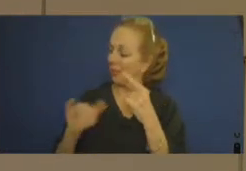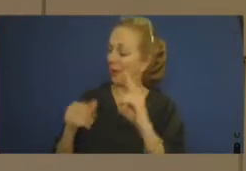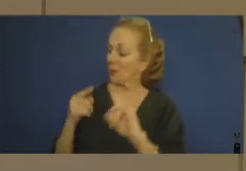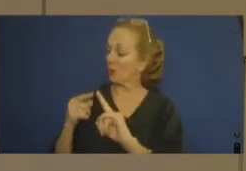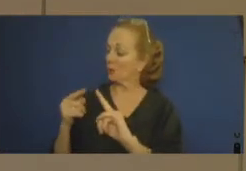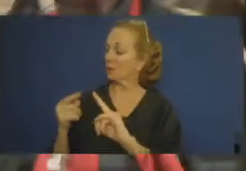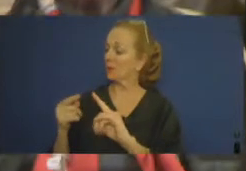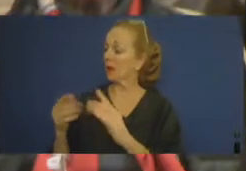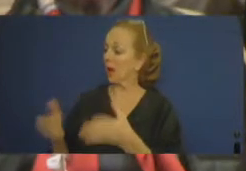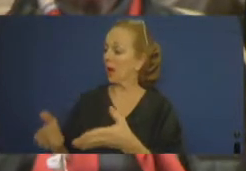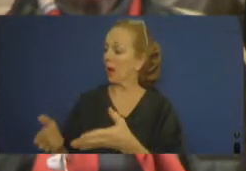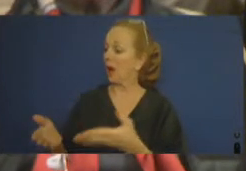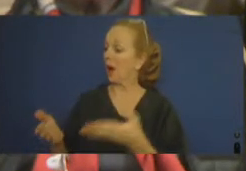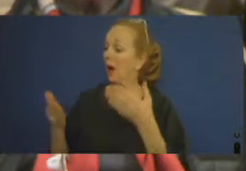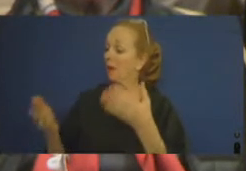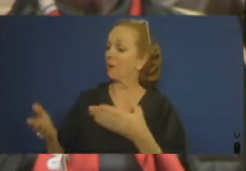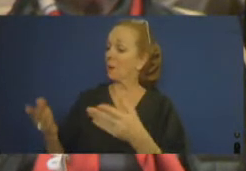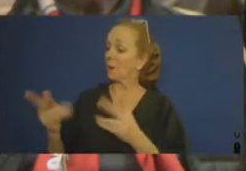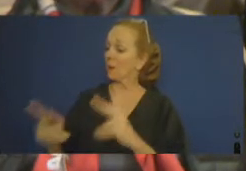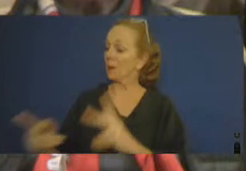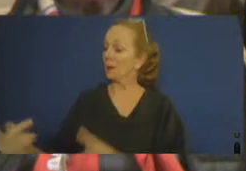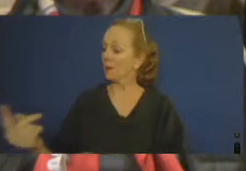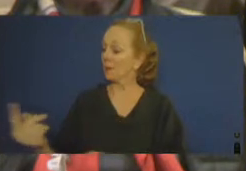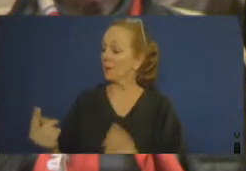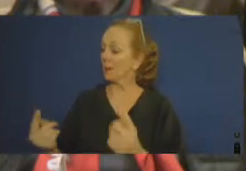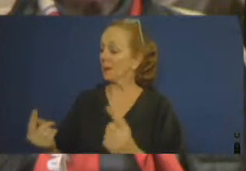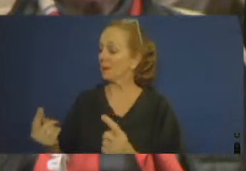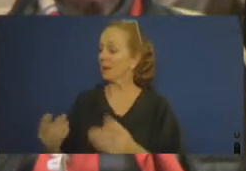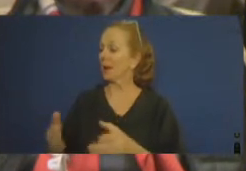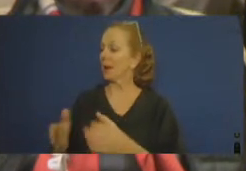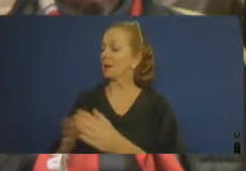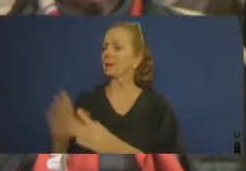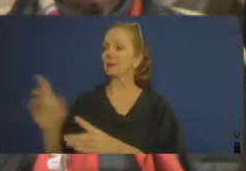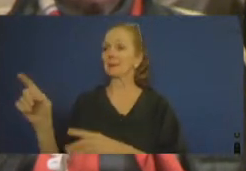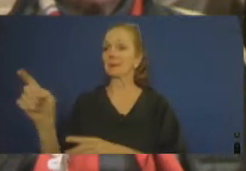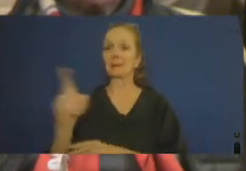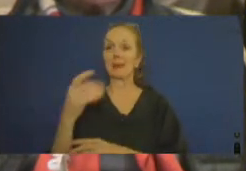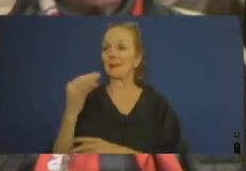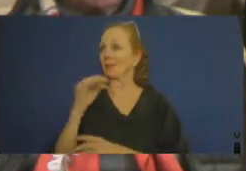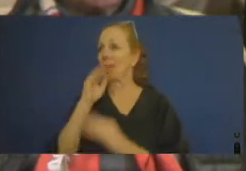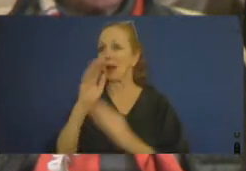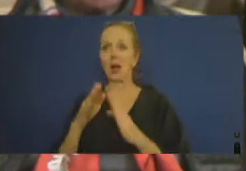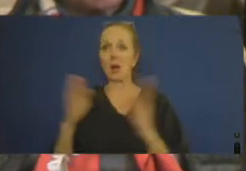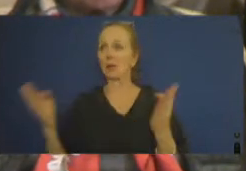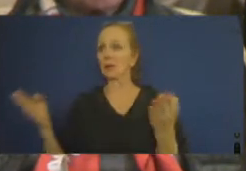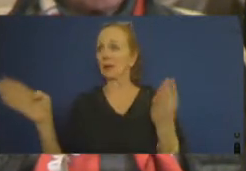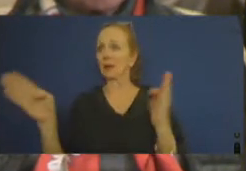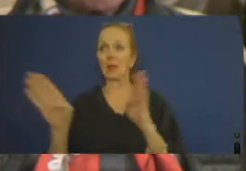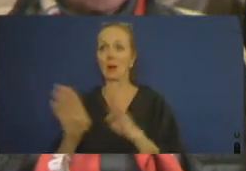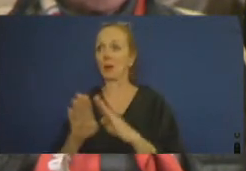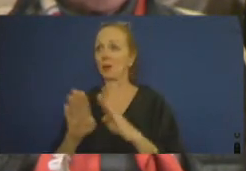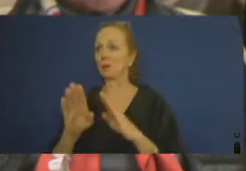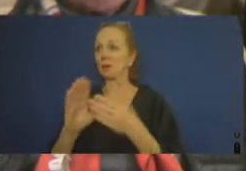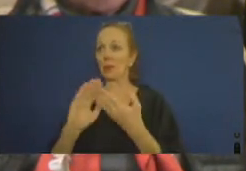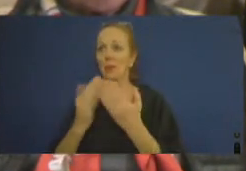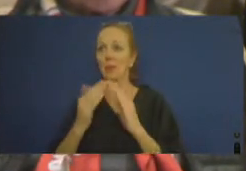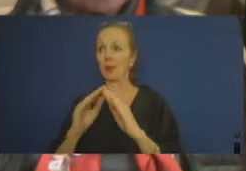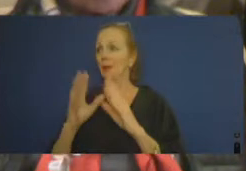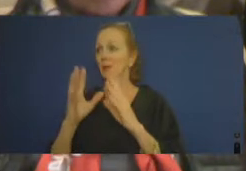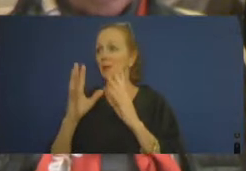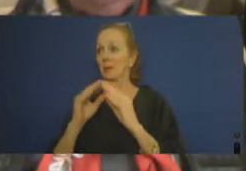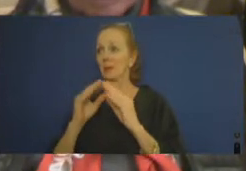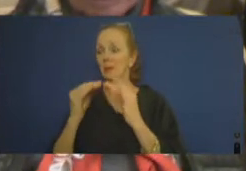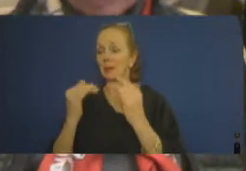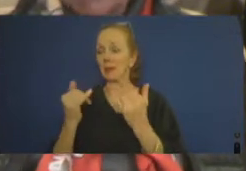up to speak and ask them questions. Mm-hmm. However, if we do not open and close the public hearing today, then we would have